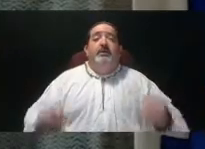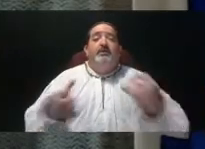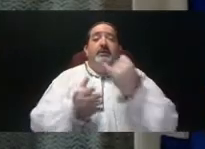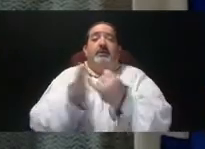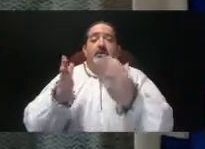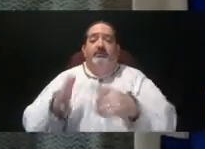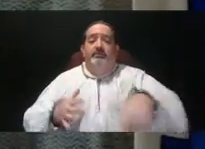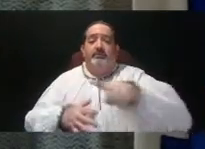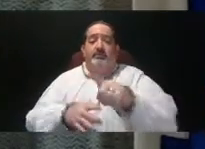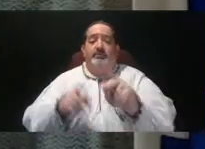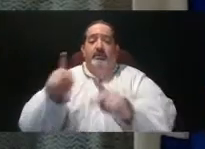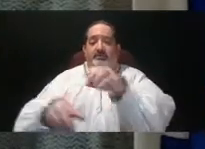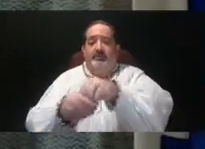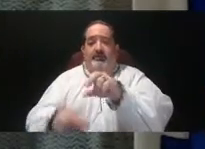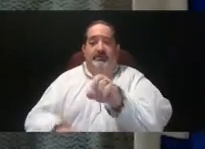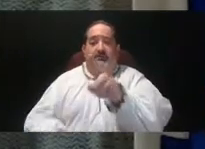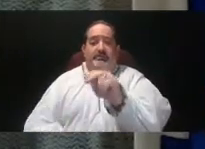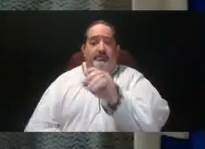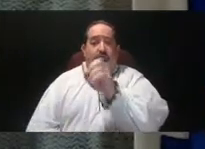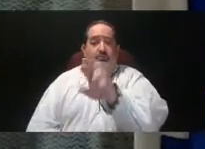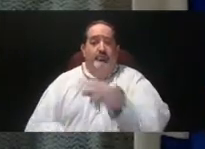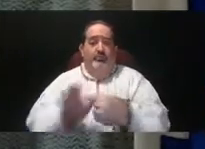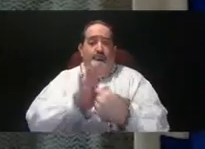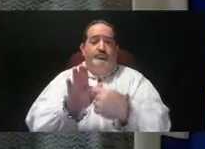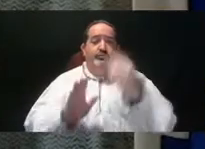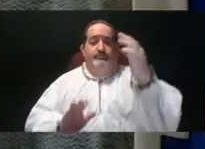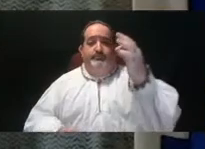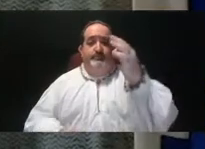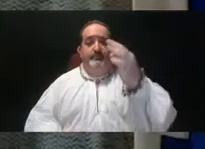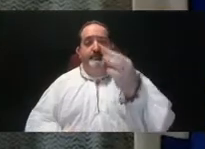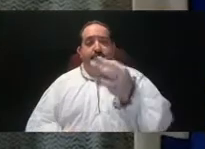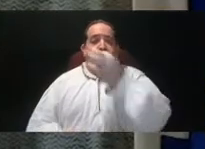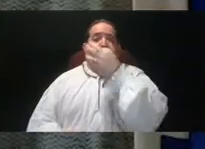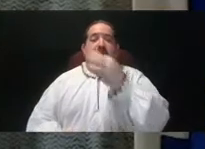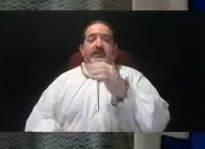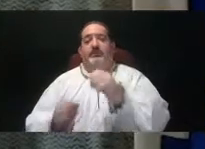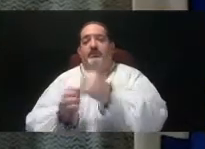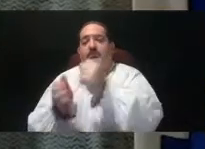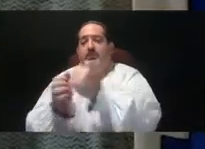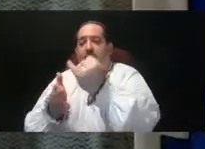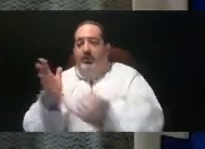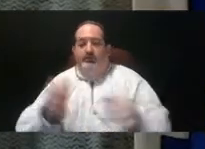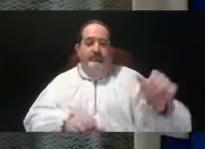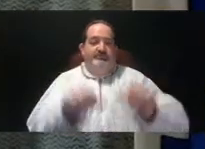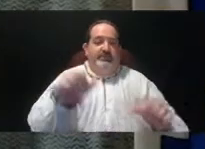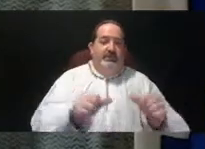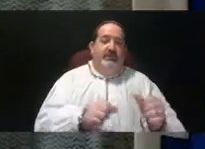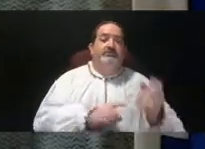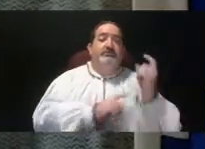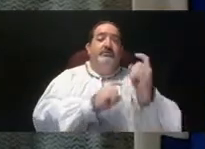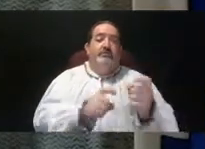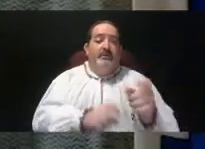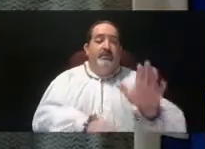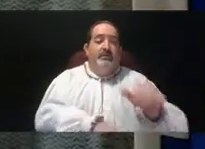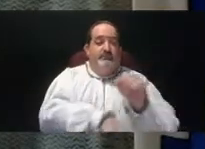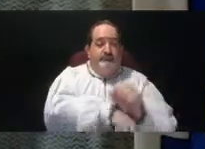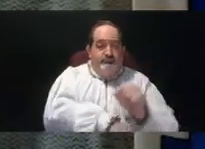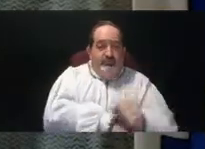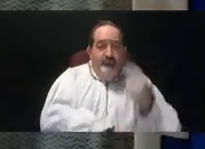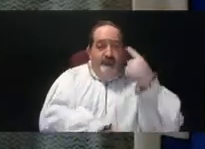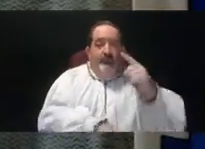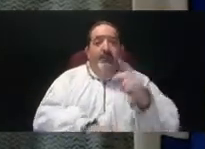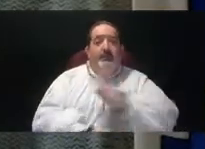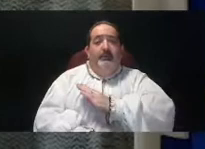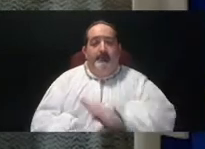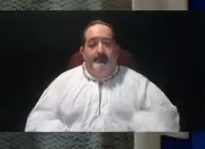the populace of Donor who have demonstrated expertise in an art or science, donating their efforts to the barony and enhance their